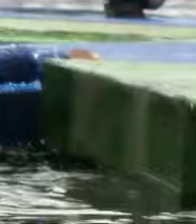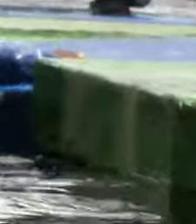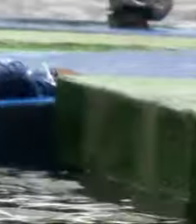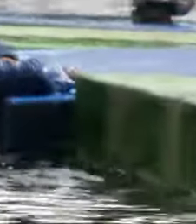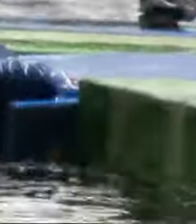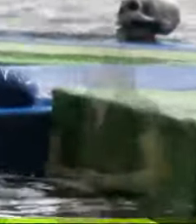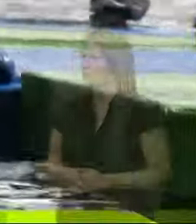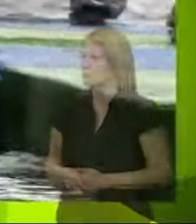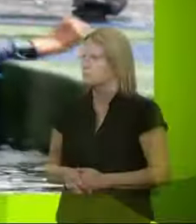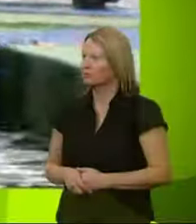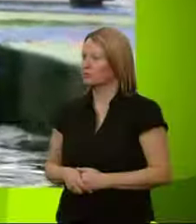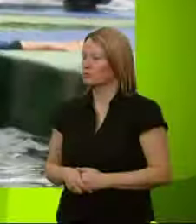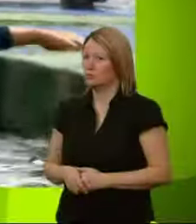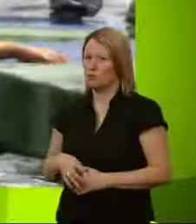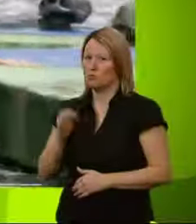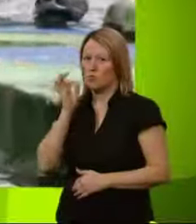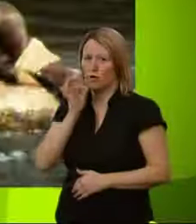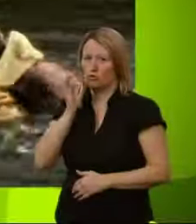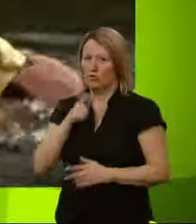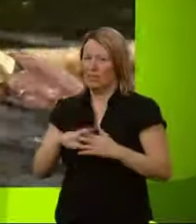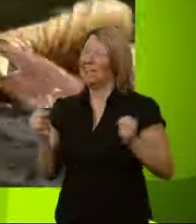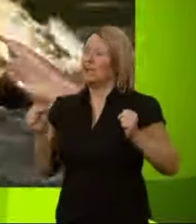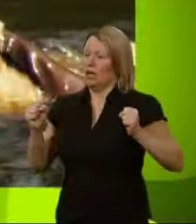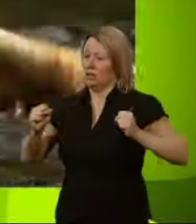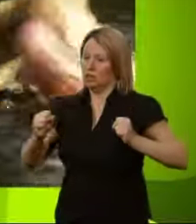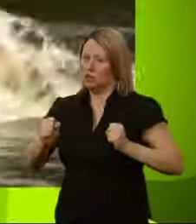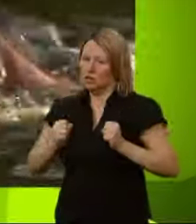These waters can sap a warrior's energy.